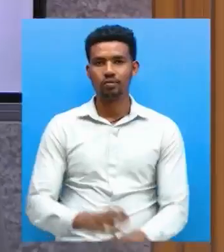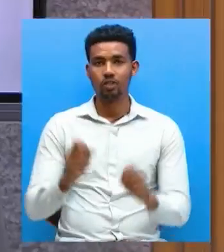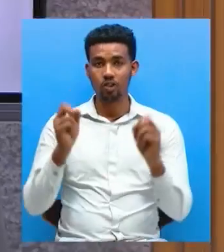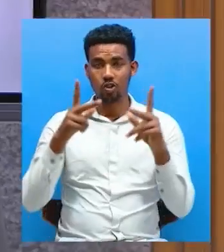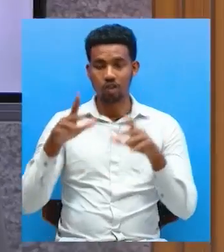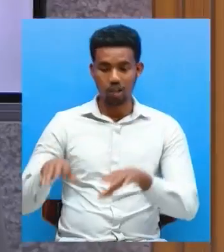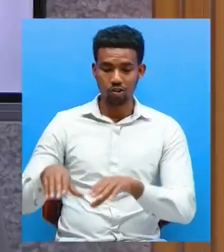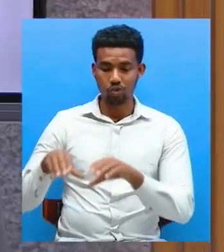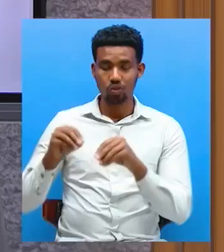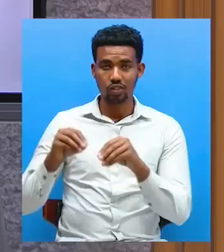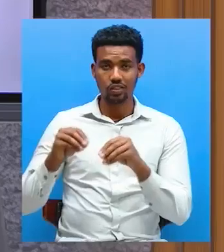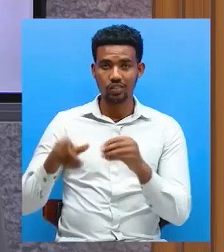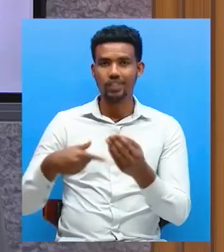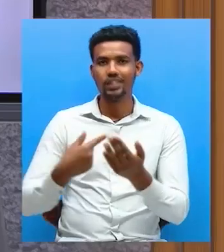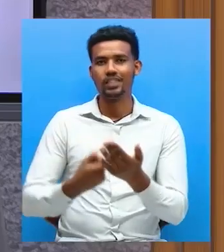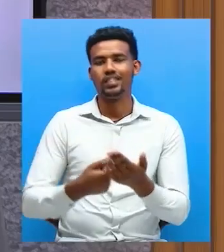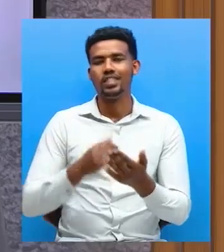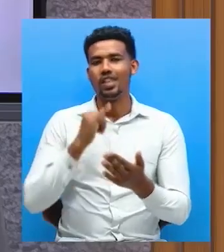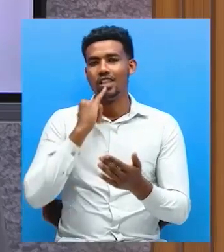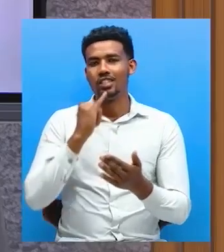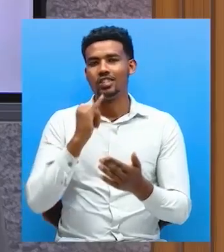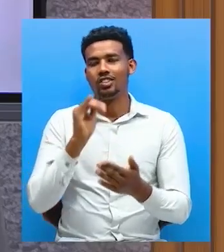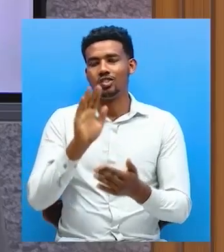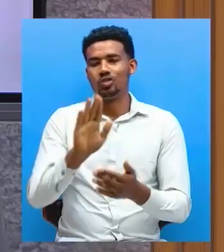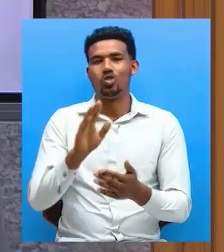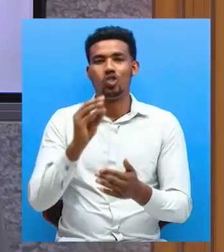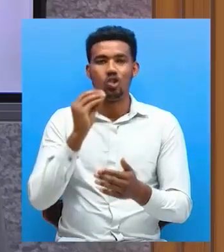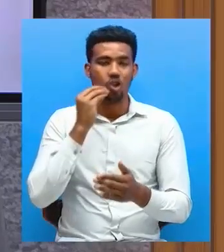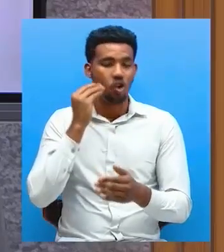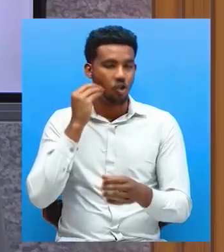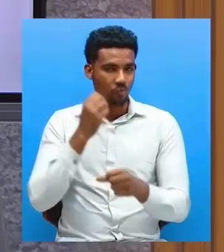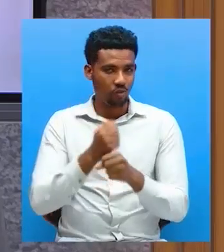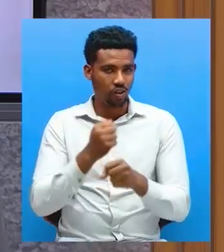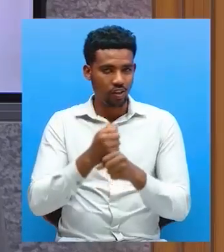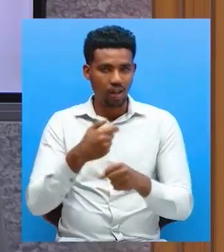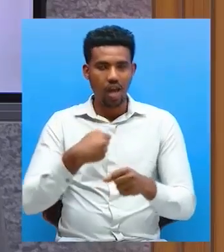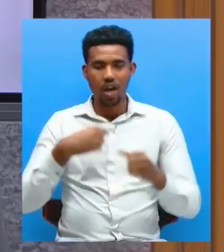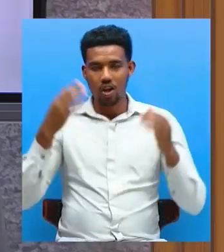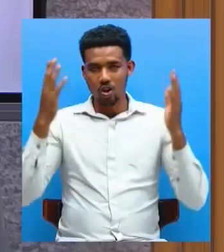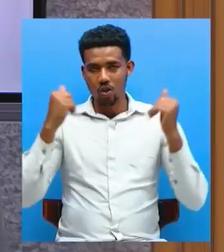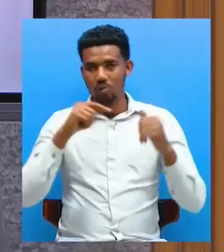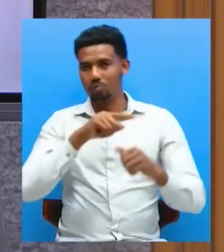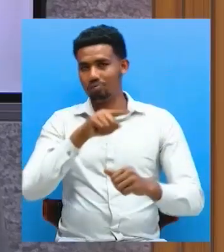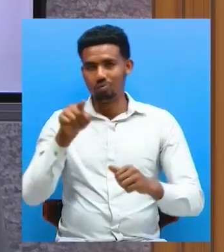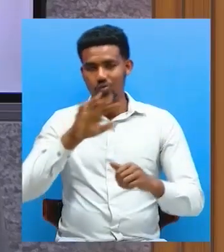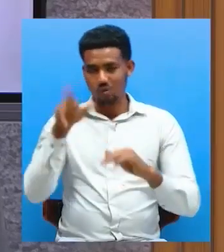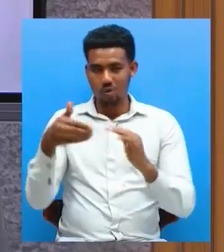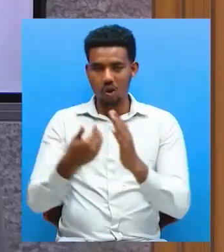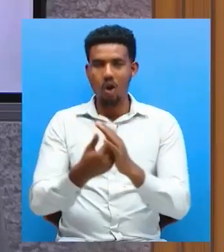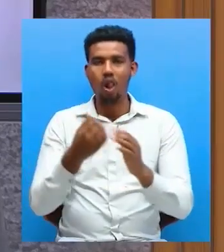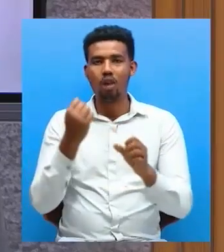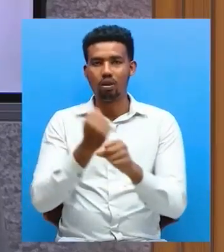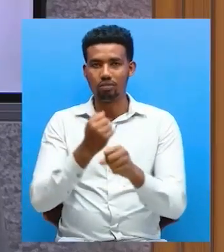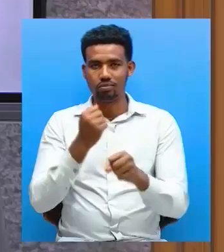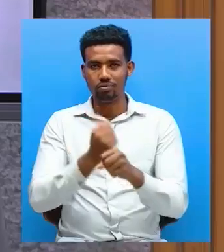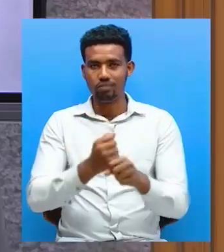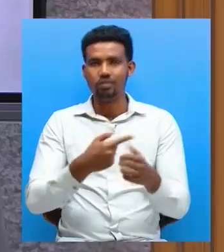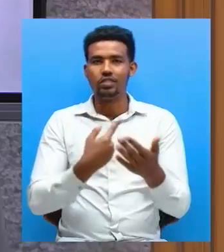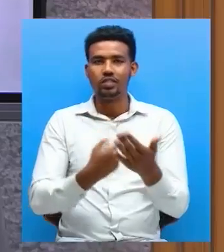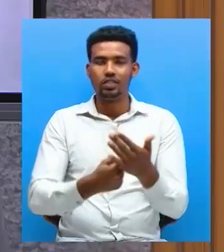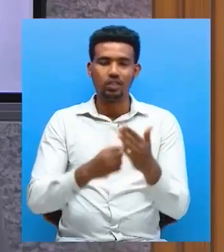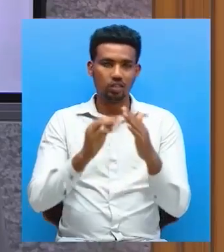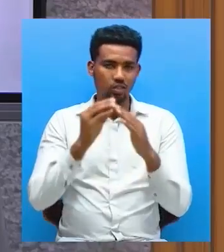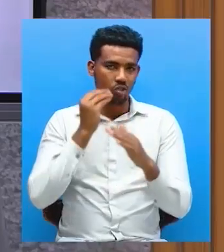Okay, students, this is your homework. I hope you are going to do these questions your